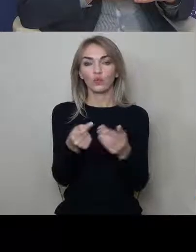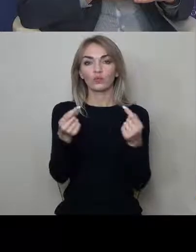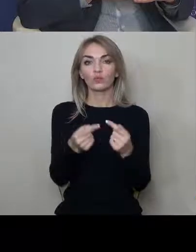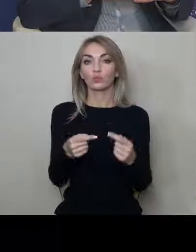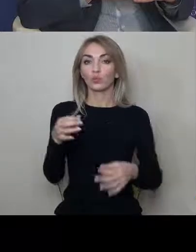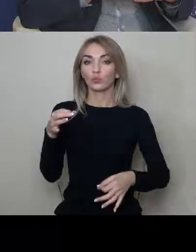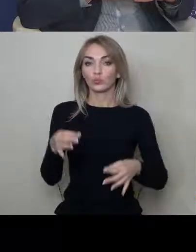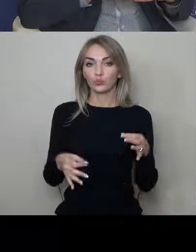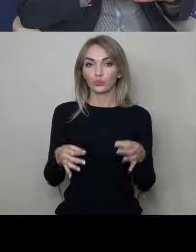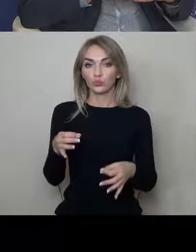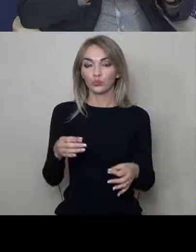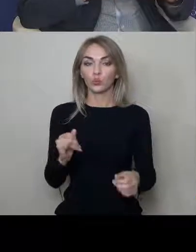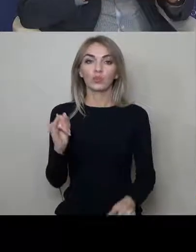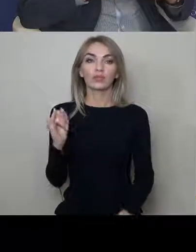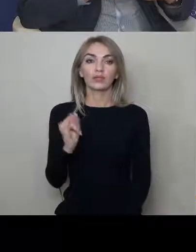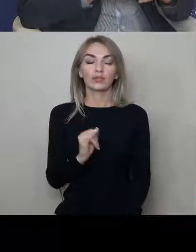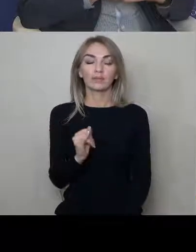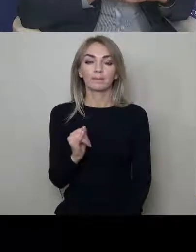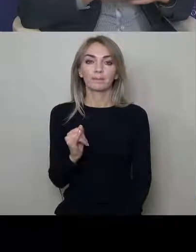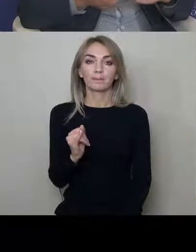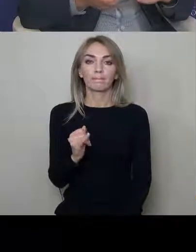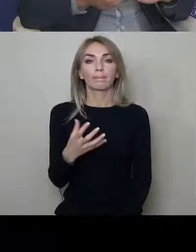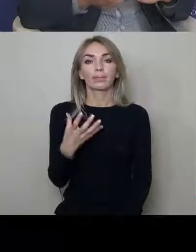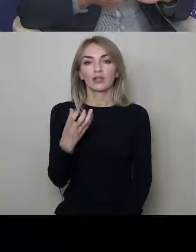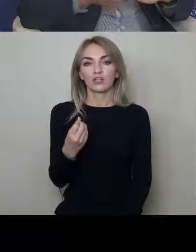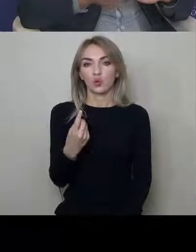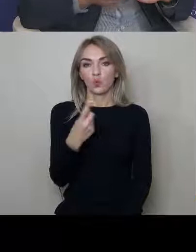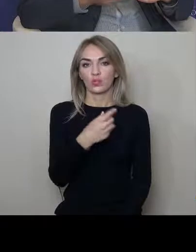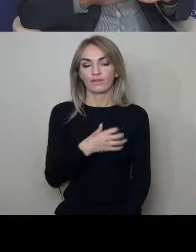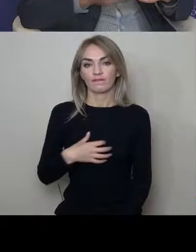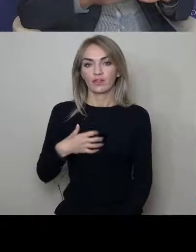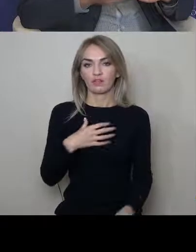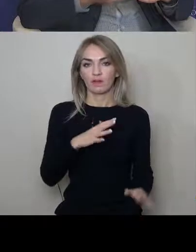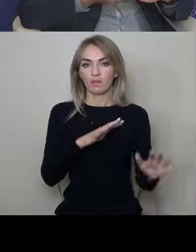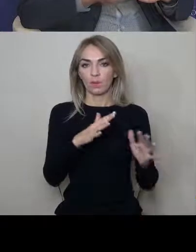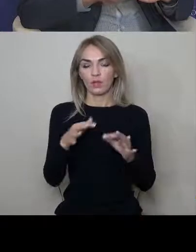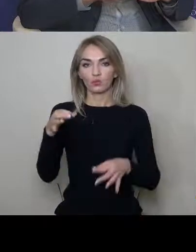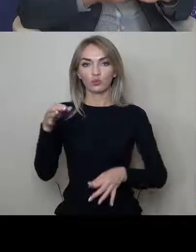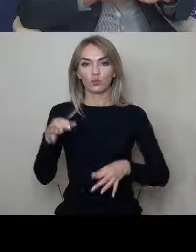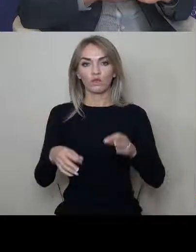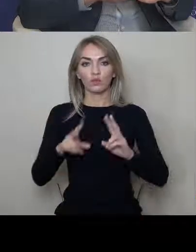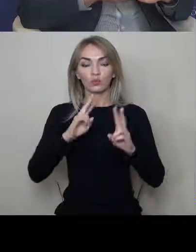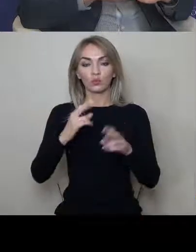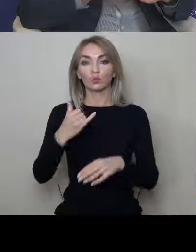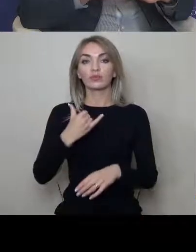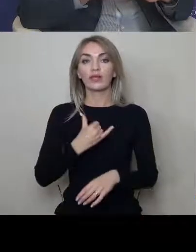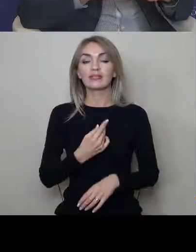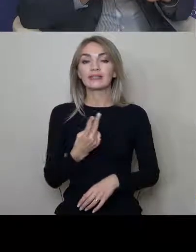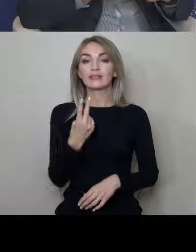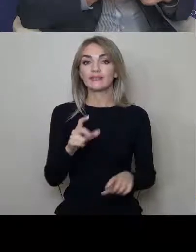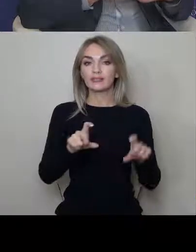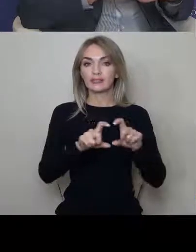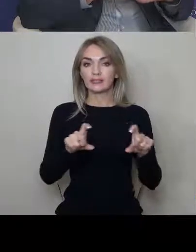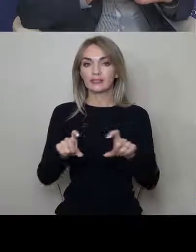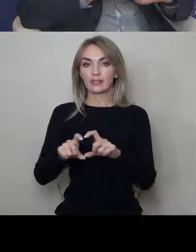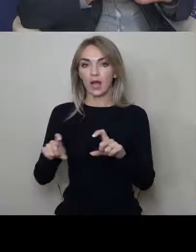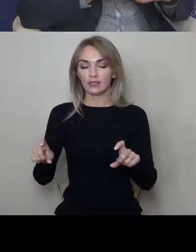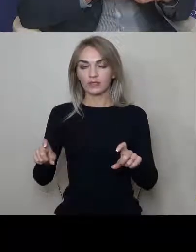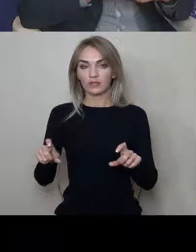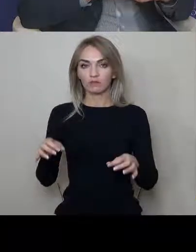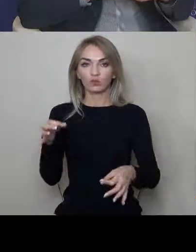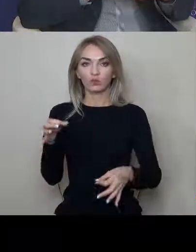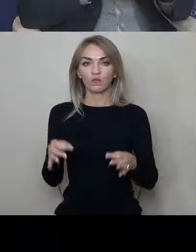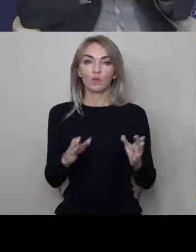the documents by the court. And again, another important thing on complaints before the court. We have 2